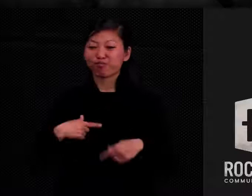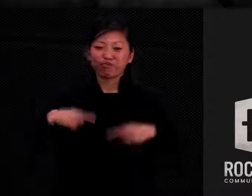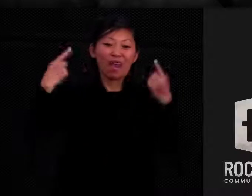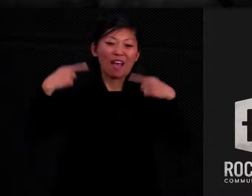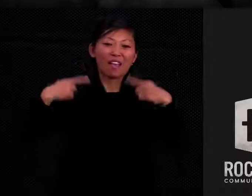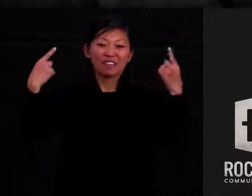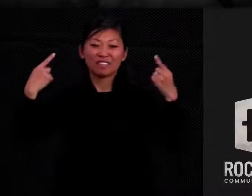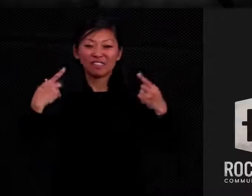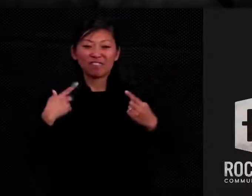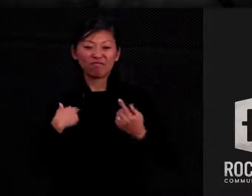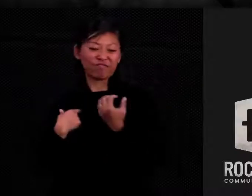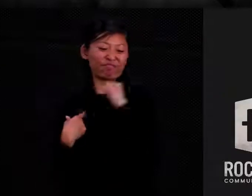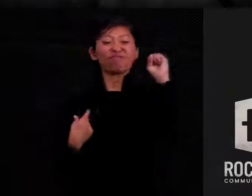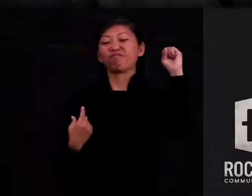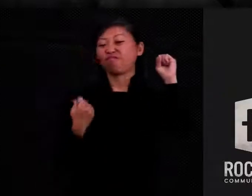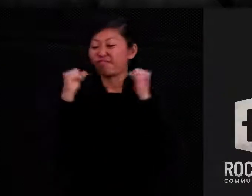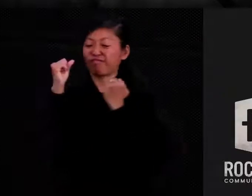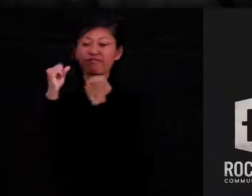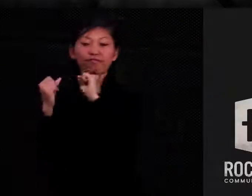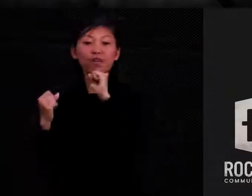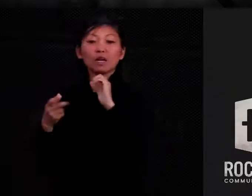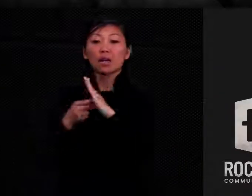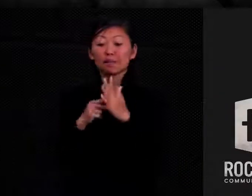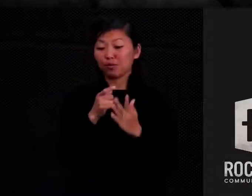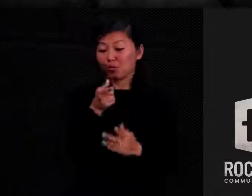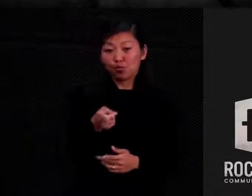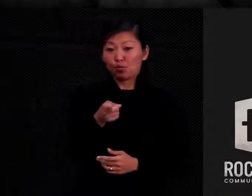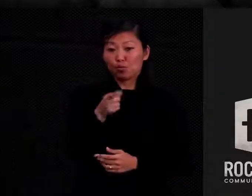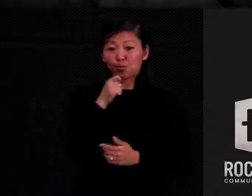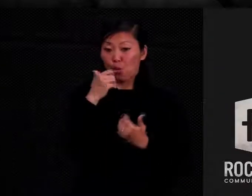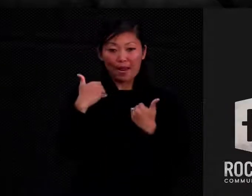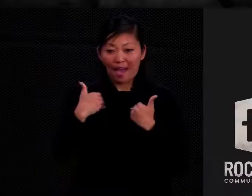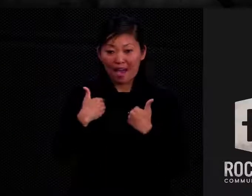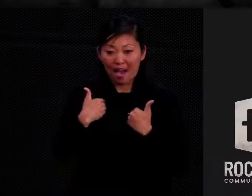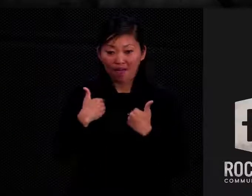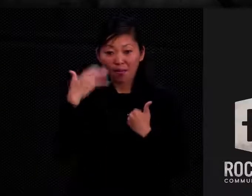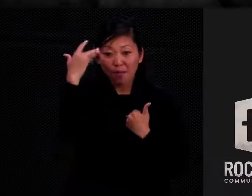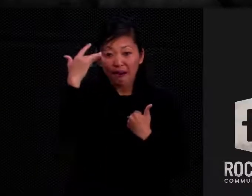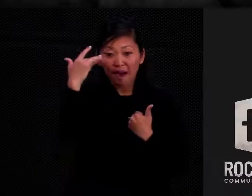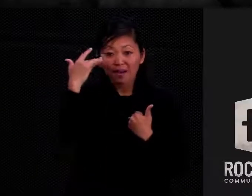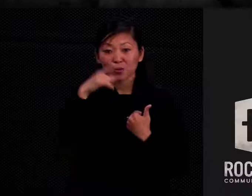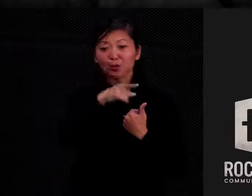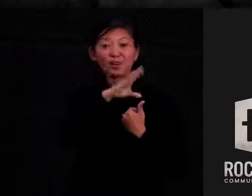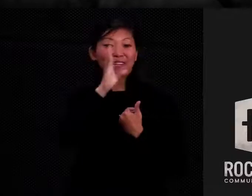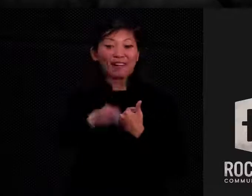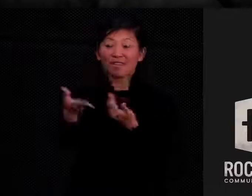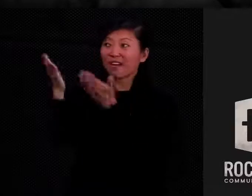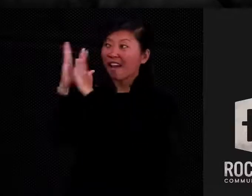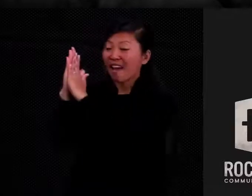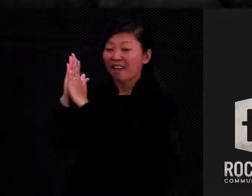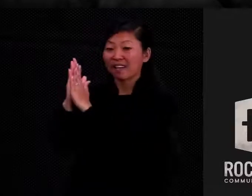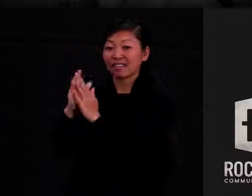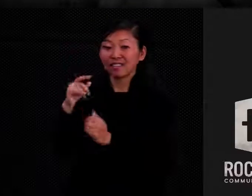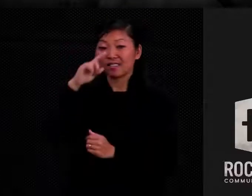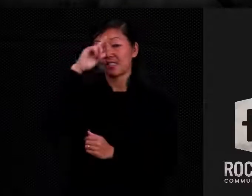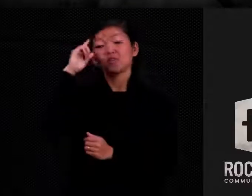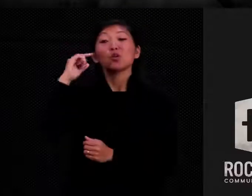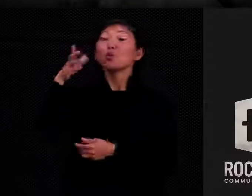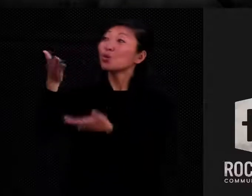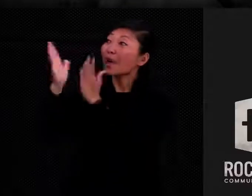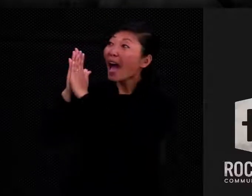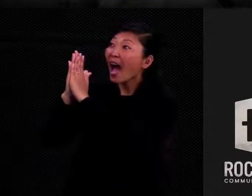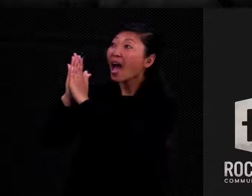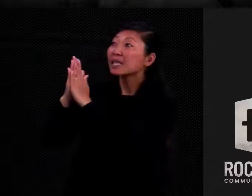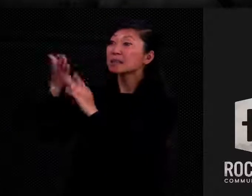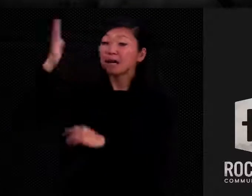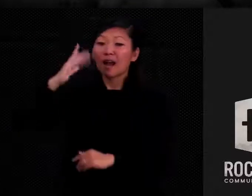and quarrel. You do not have because you do not ask. You ask and do not receive because you